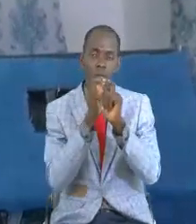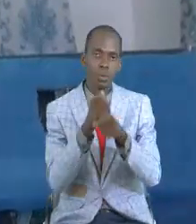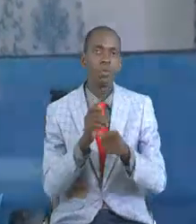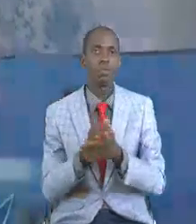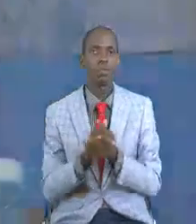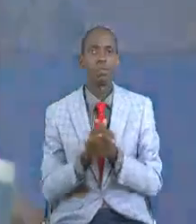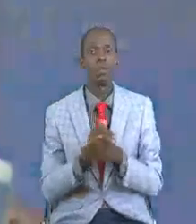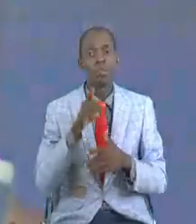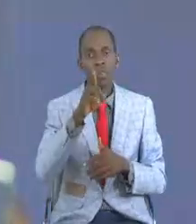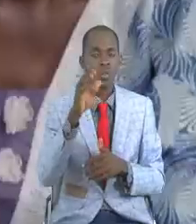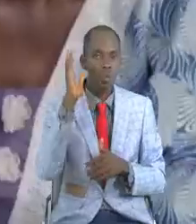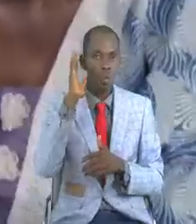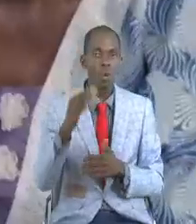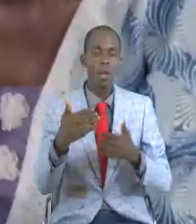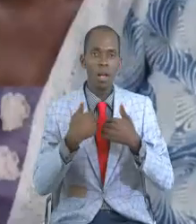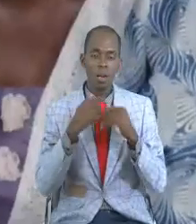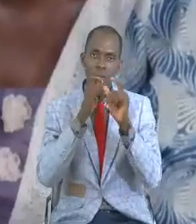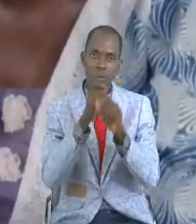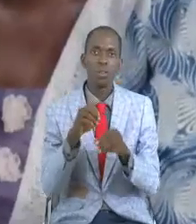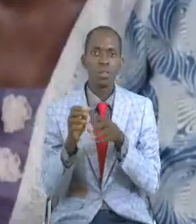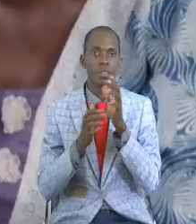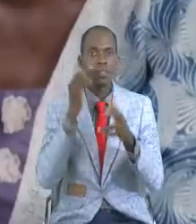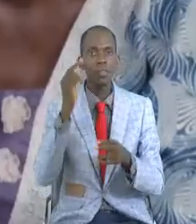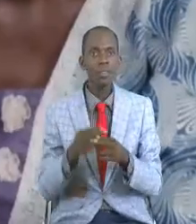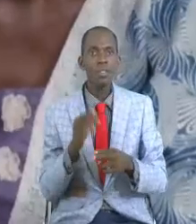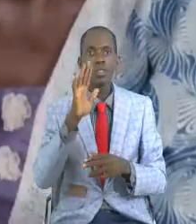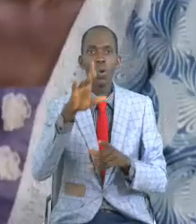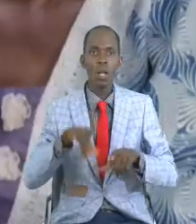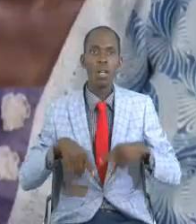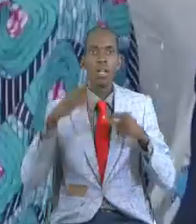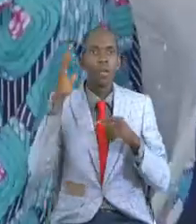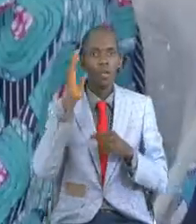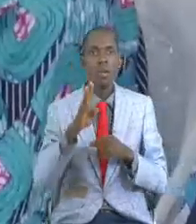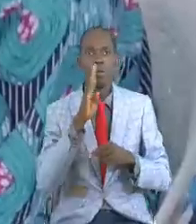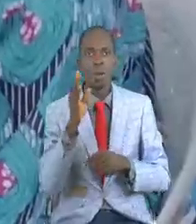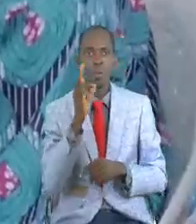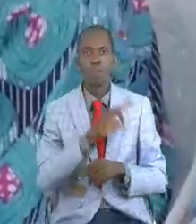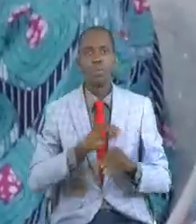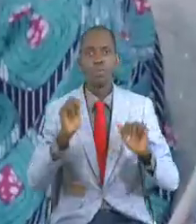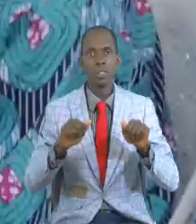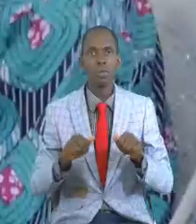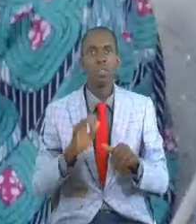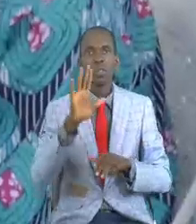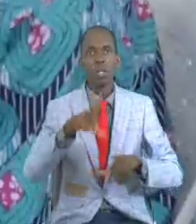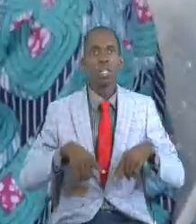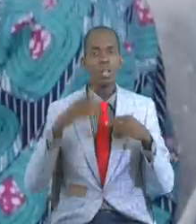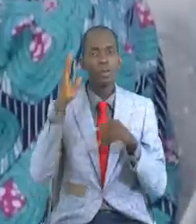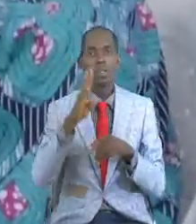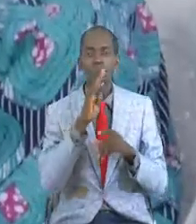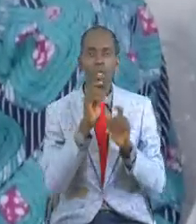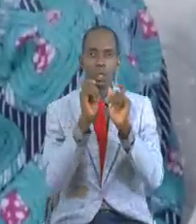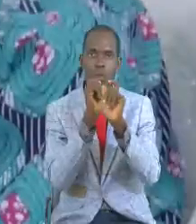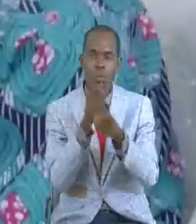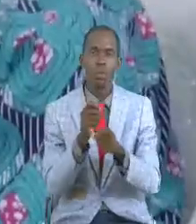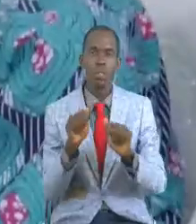will have reward. Your life will be profitable. Your life will be rewardable. Look at